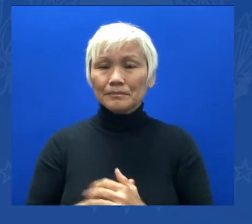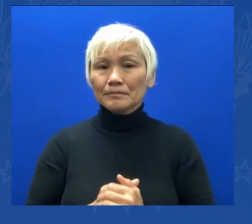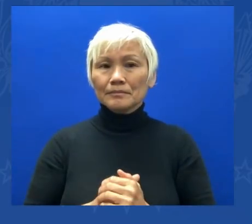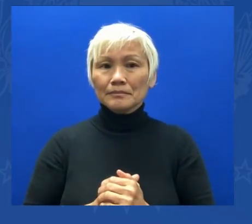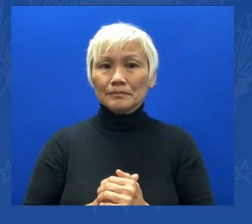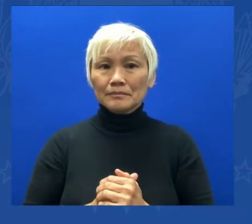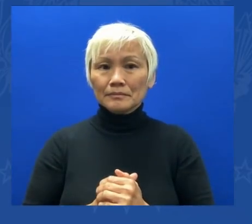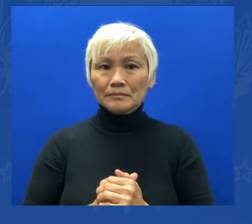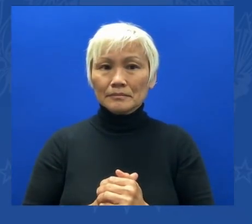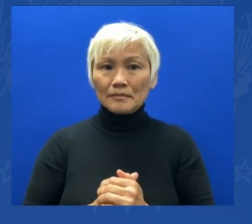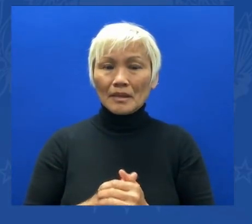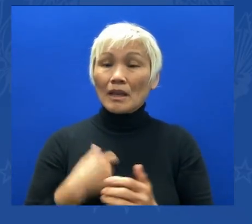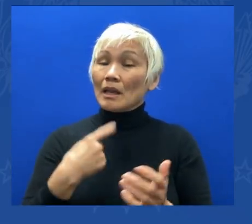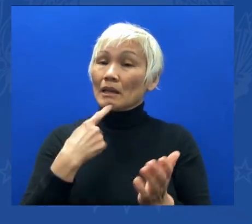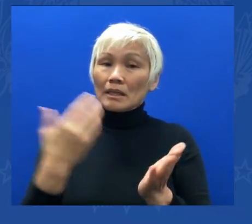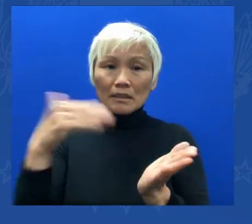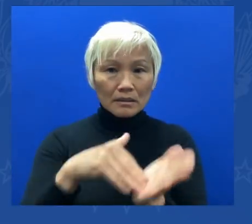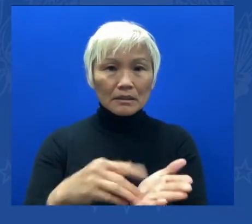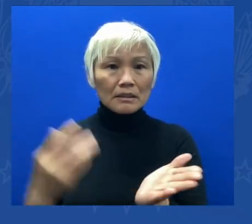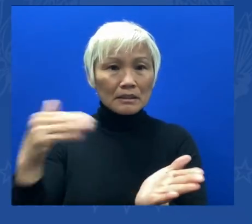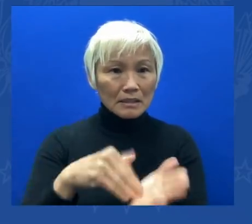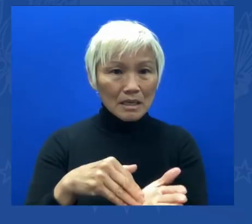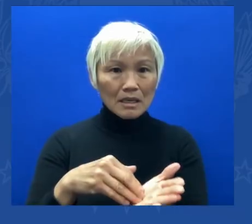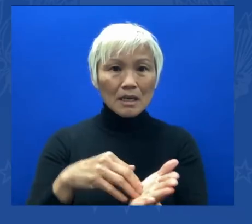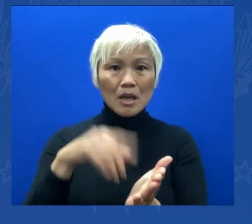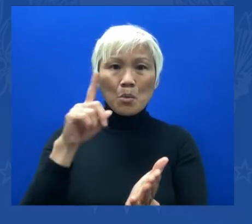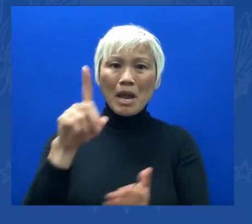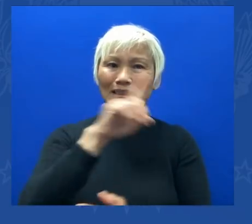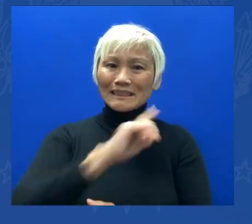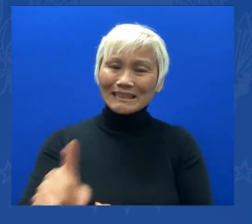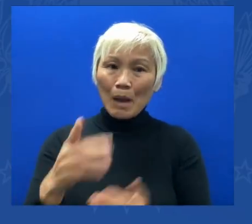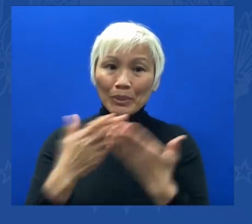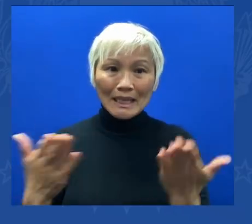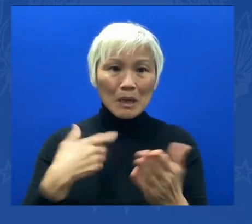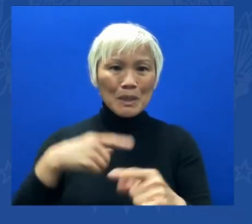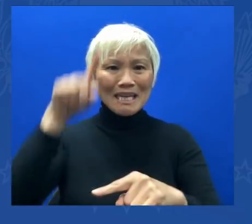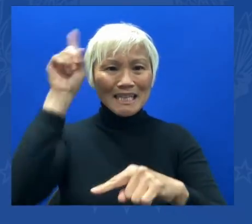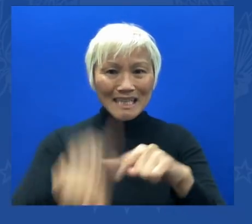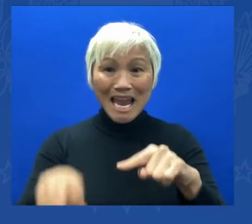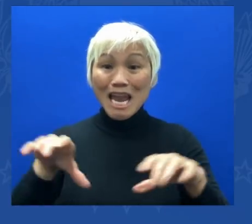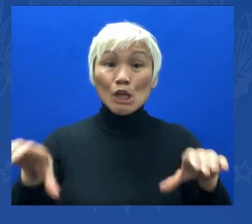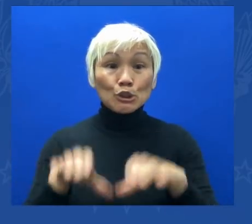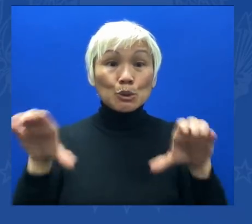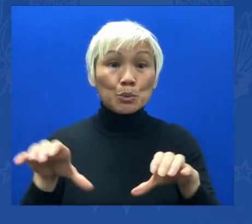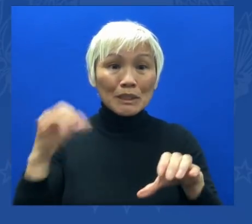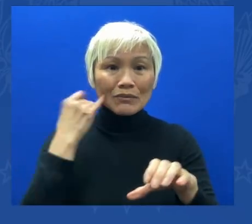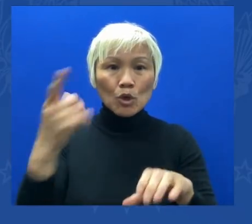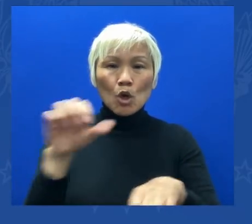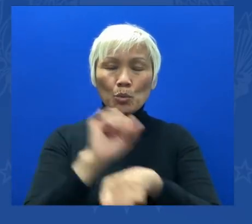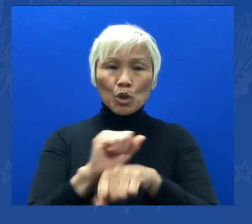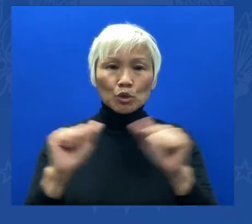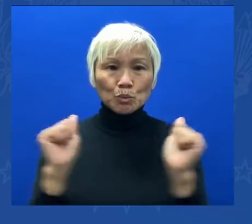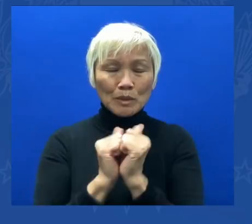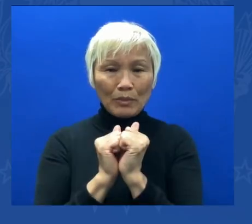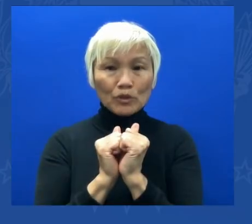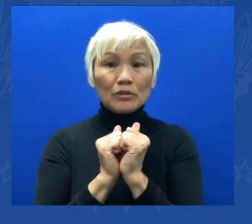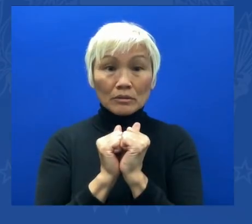can do when we stand united and do it together. And I know we can do anything we want to do. That's